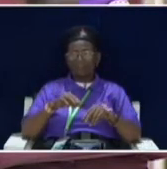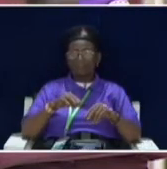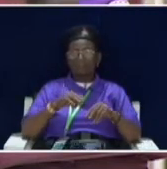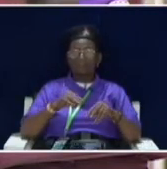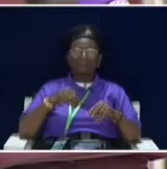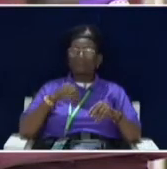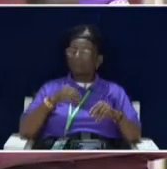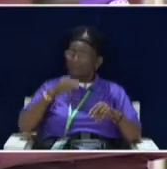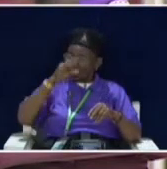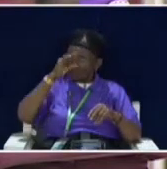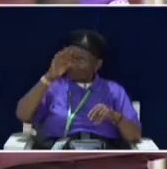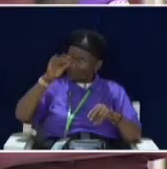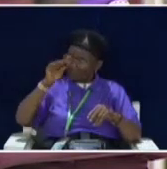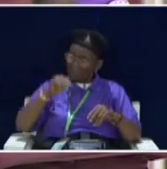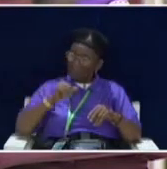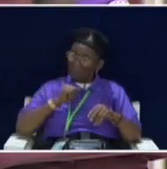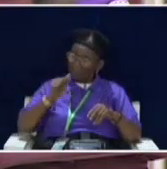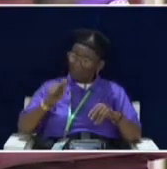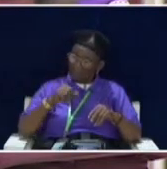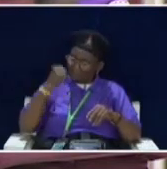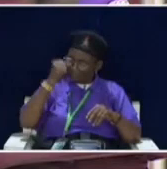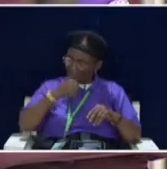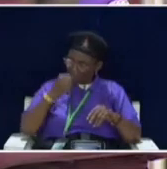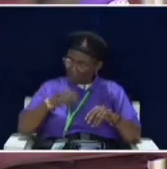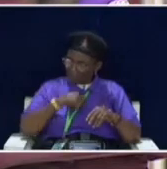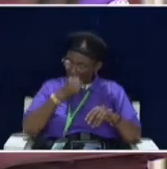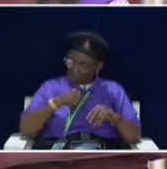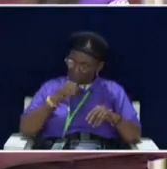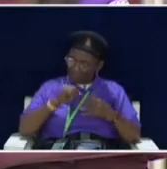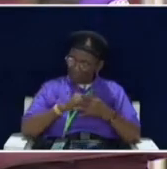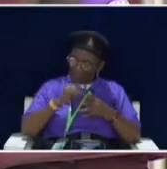who said I should ask you.